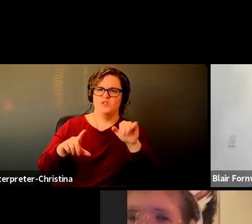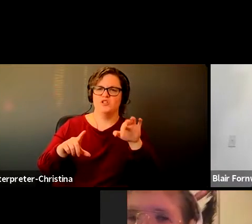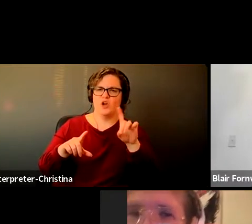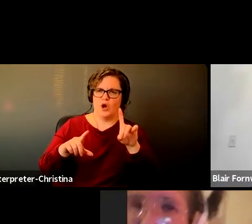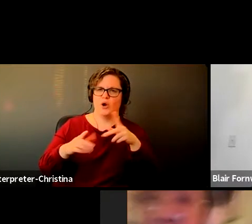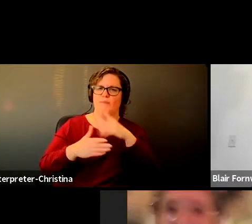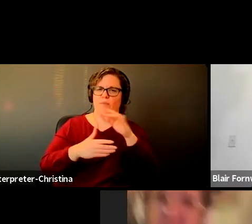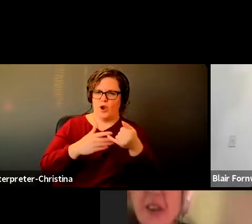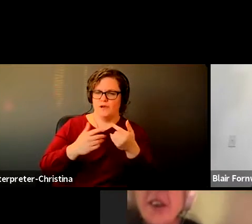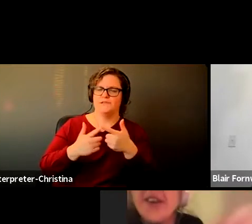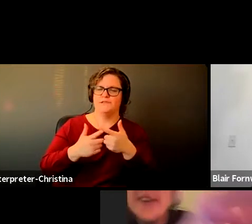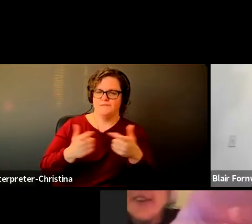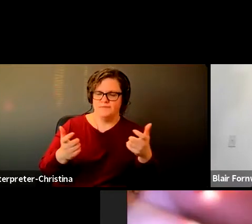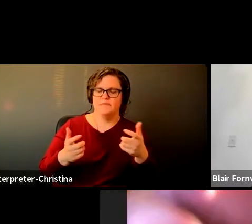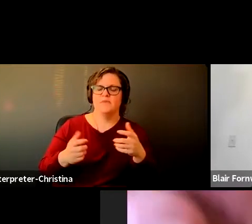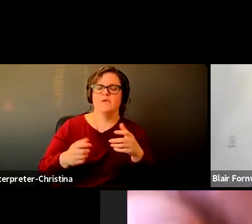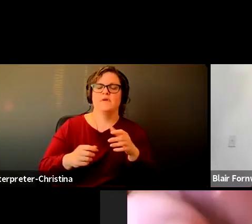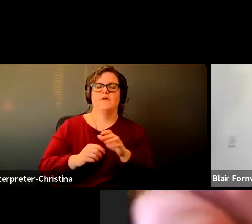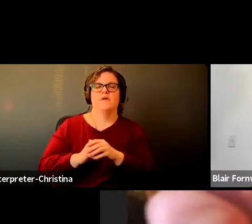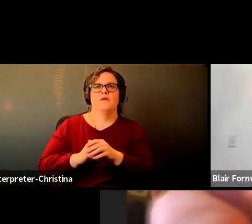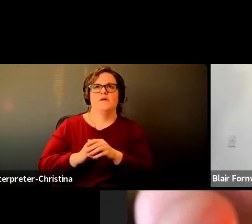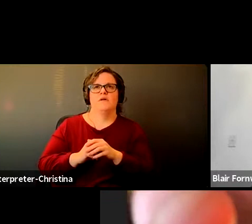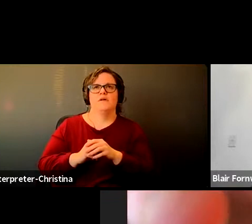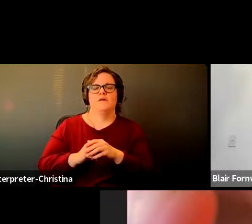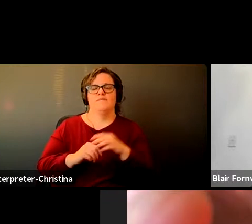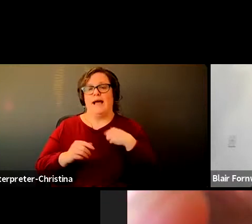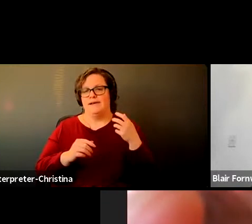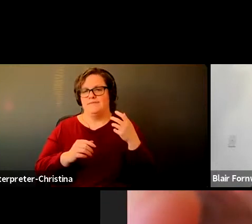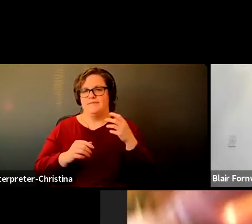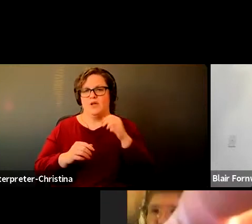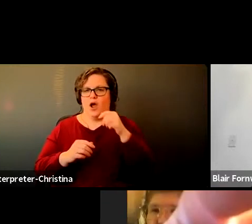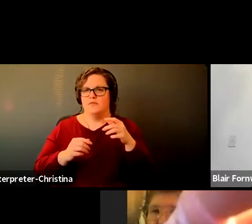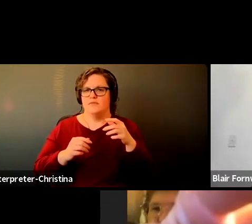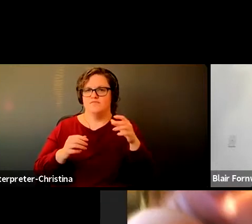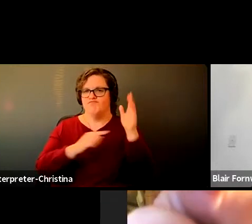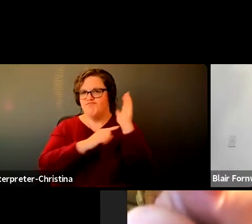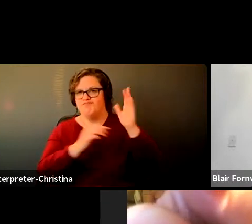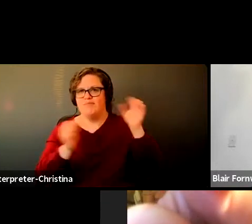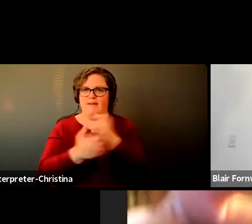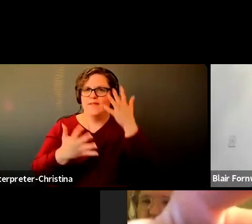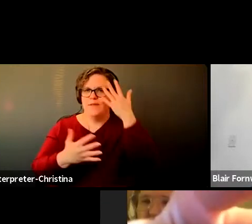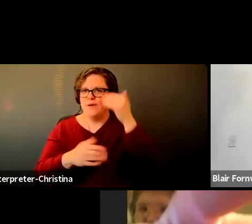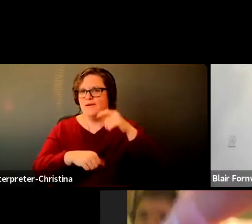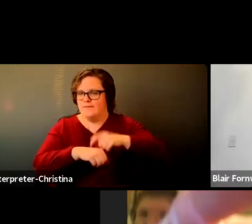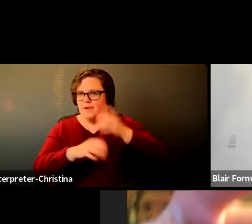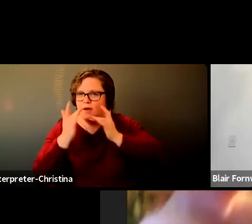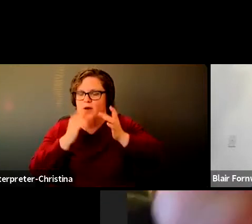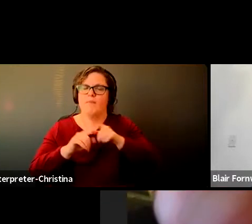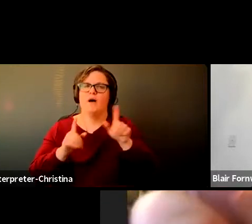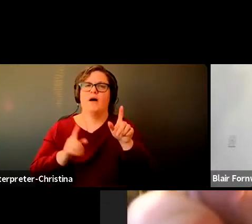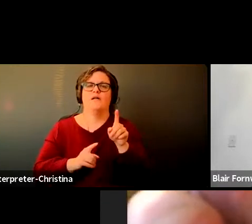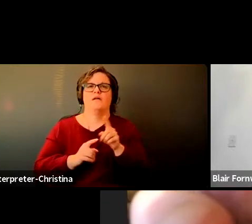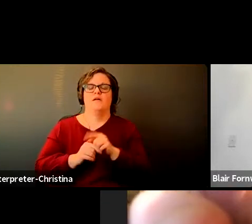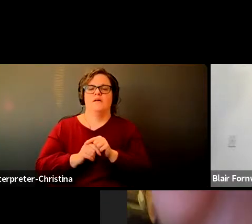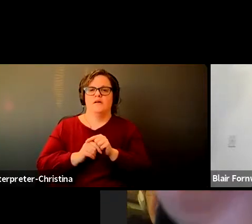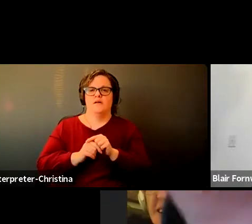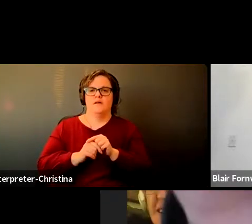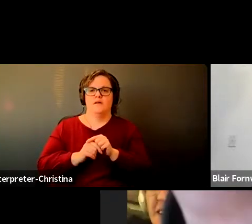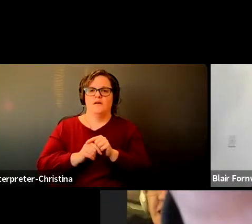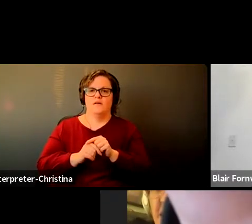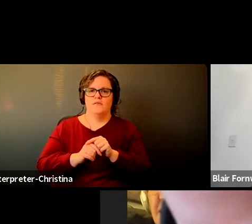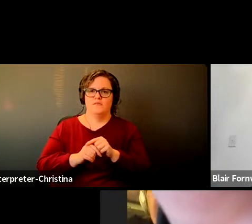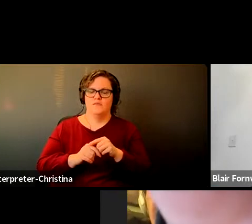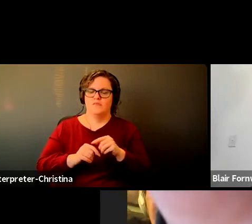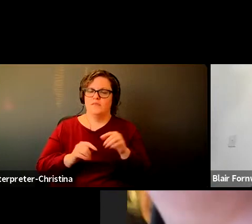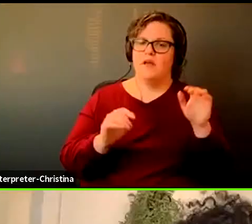have the time to go into like more of this. But for me, all of it emerges from the same concern. Like, that's why I call it a body of